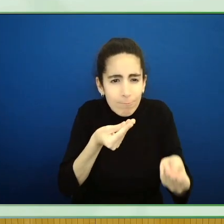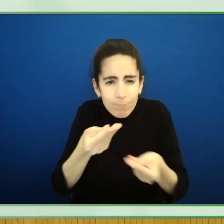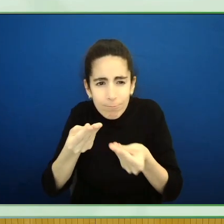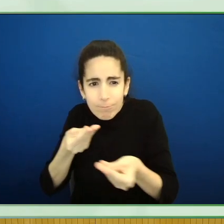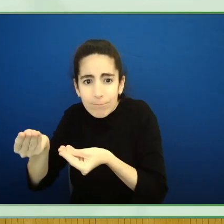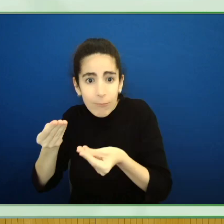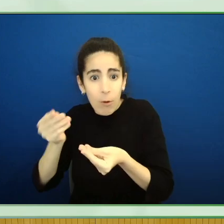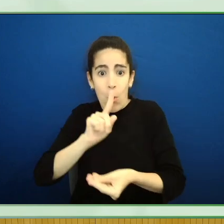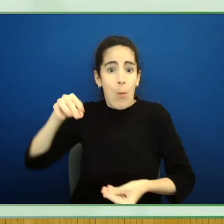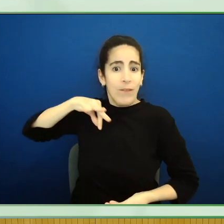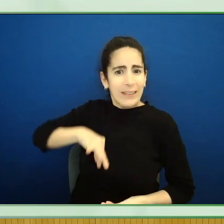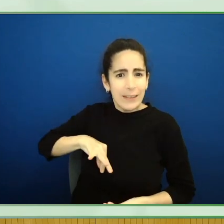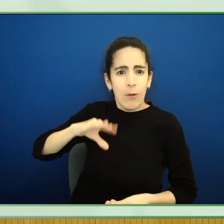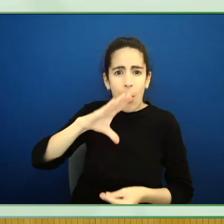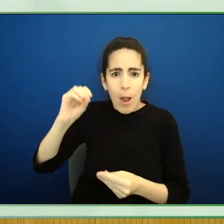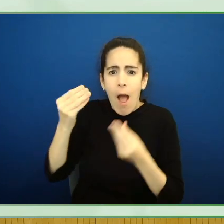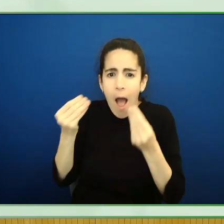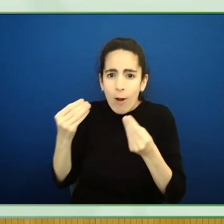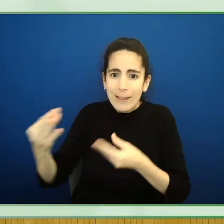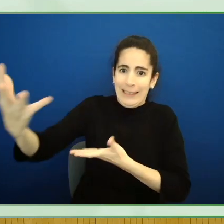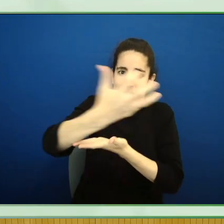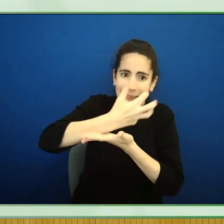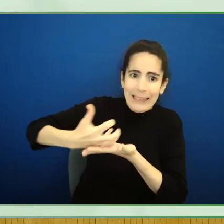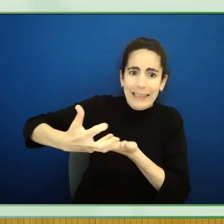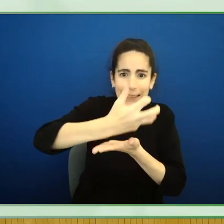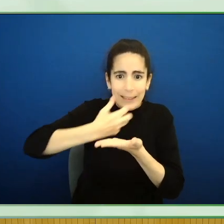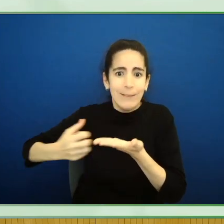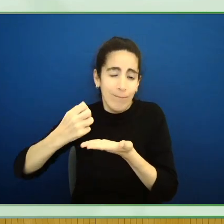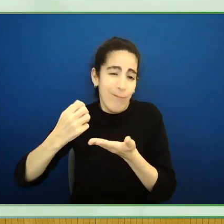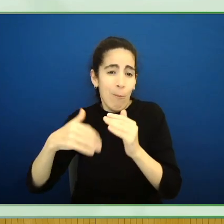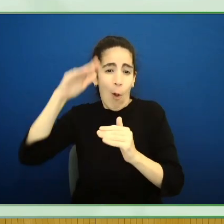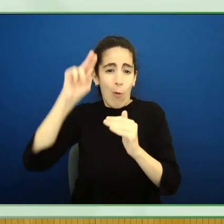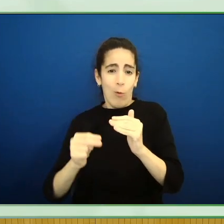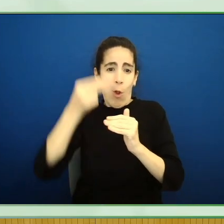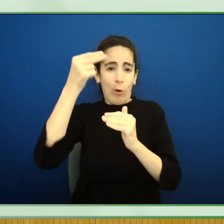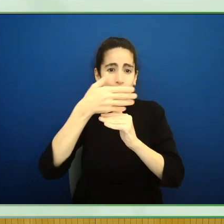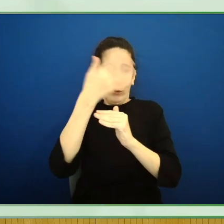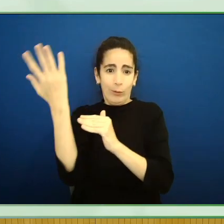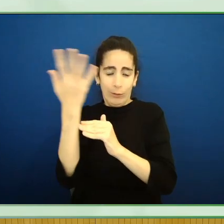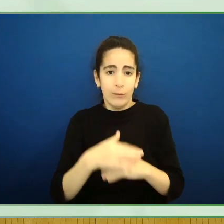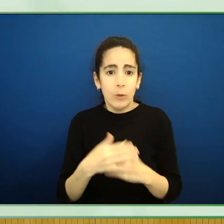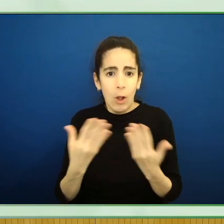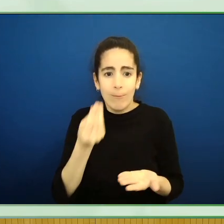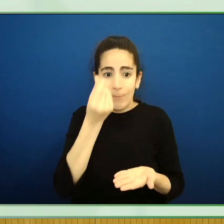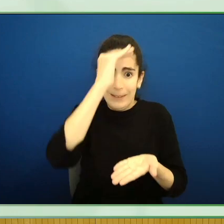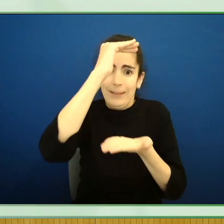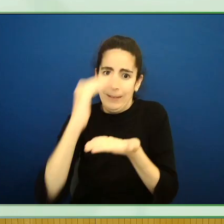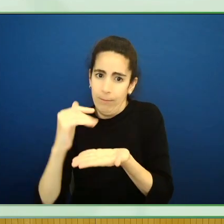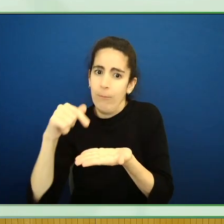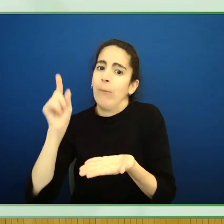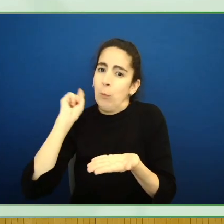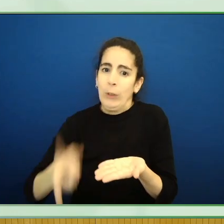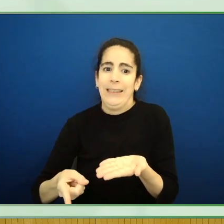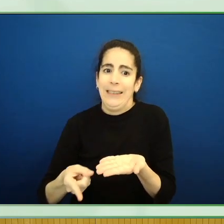around $6,000. You can see a big portion of that is profits. Large-scale production and local